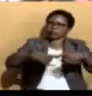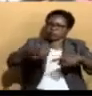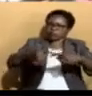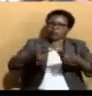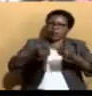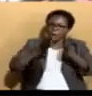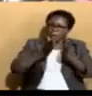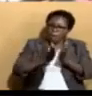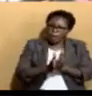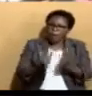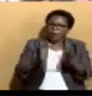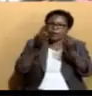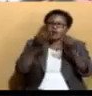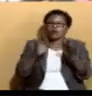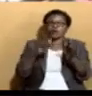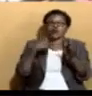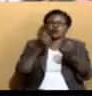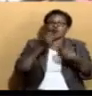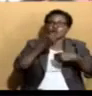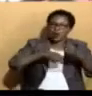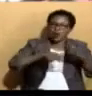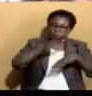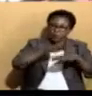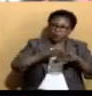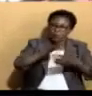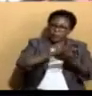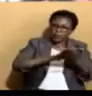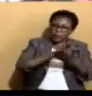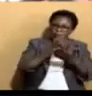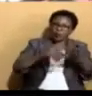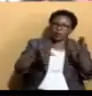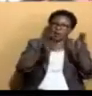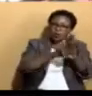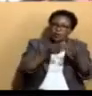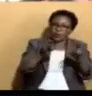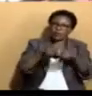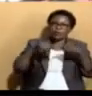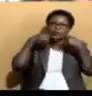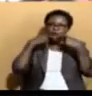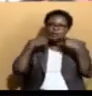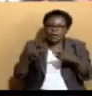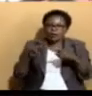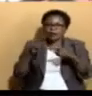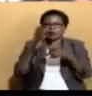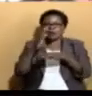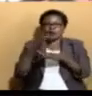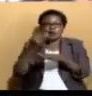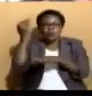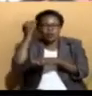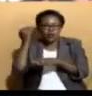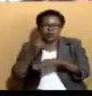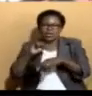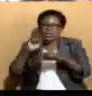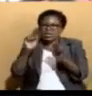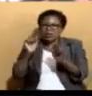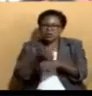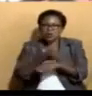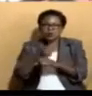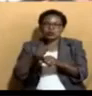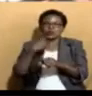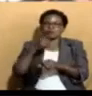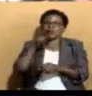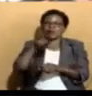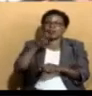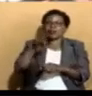officials who act on the basis of the law as pronounced by the court cannot thereafter be